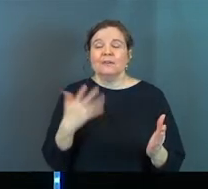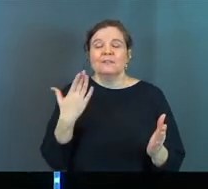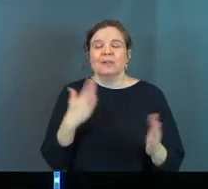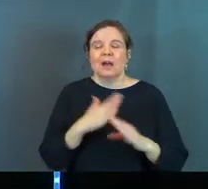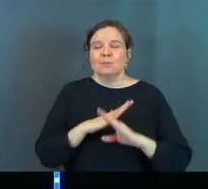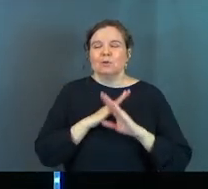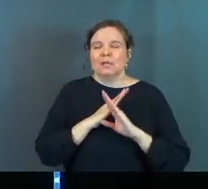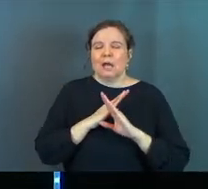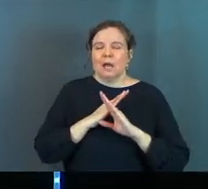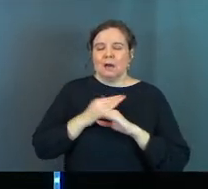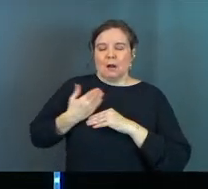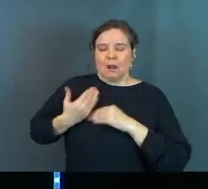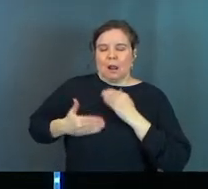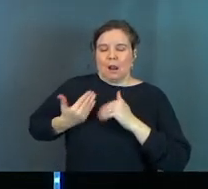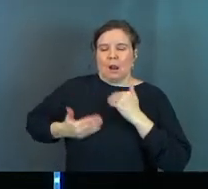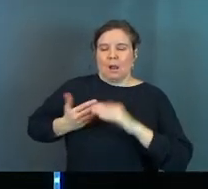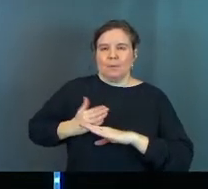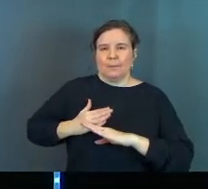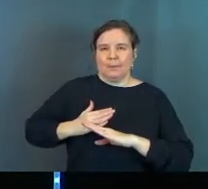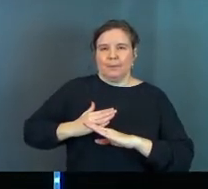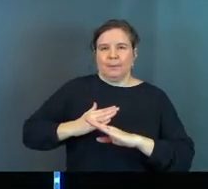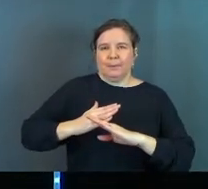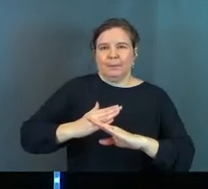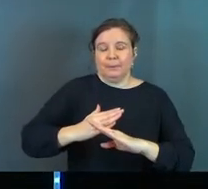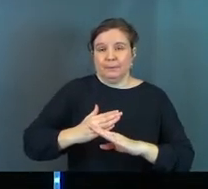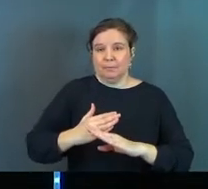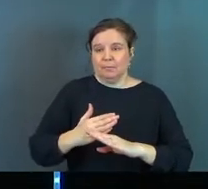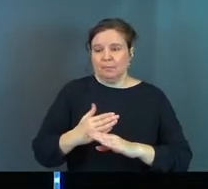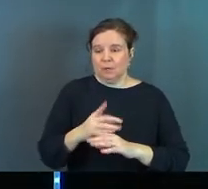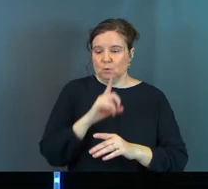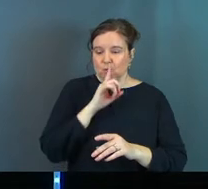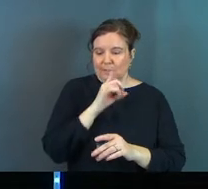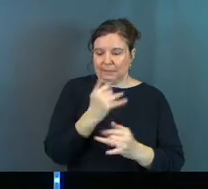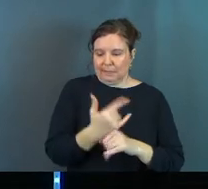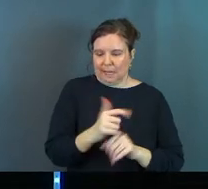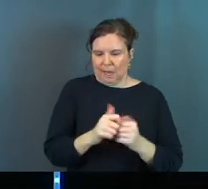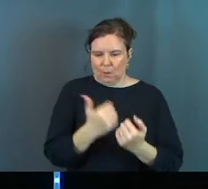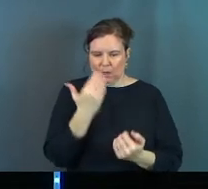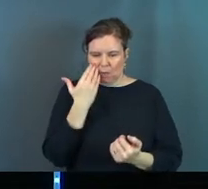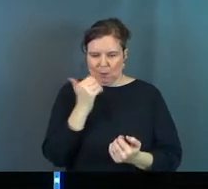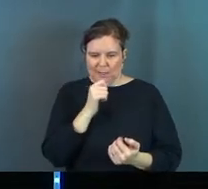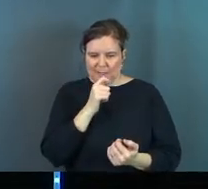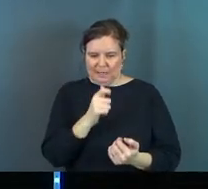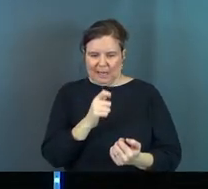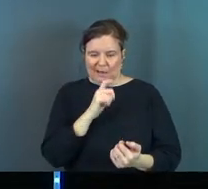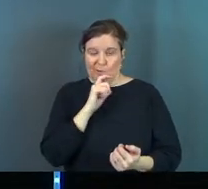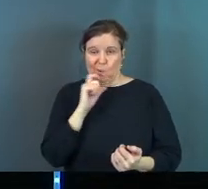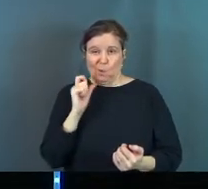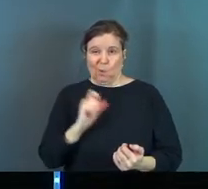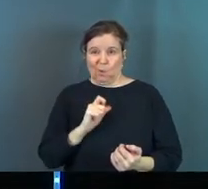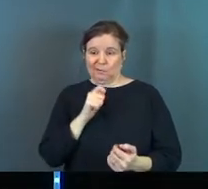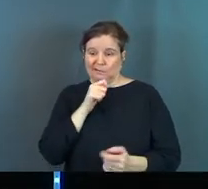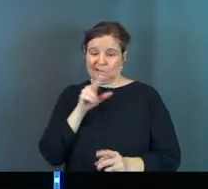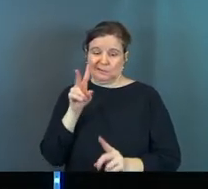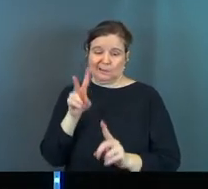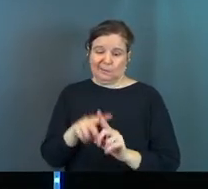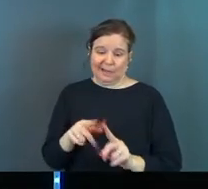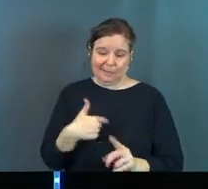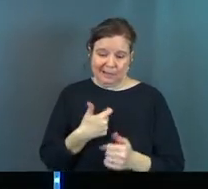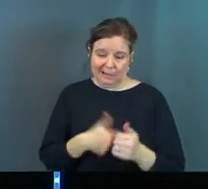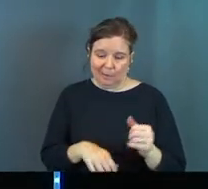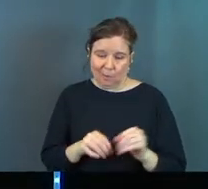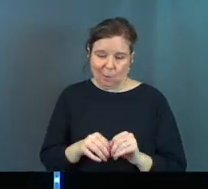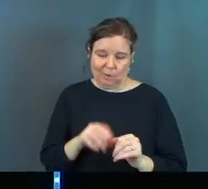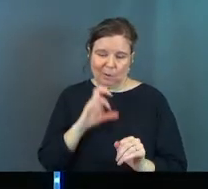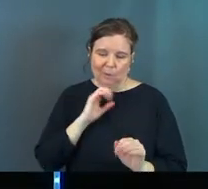even if God protected it all down through the ages, and I got it today, how do I know that this thing isn't so outdated that it can't possibly